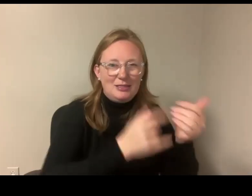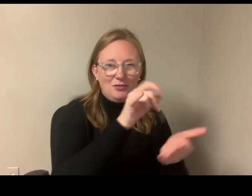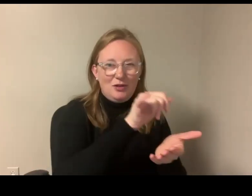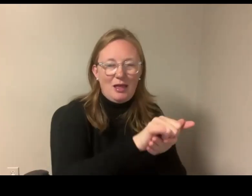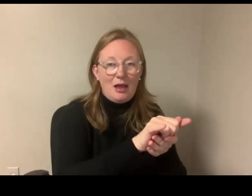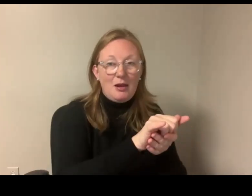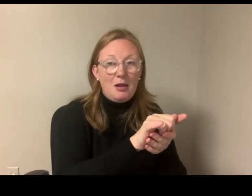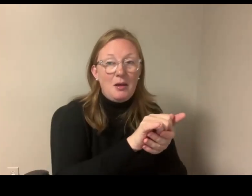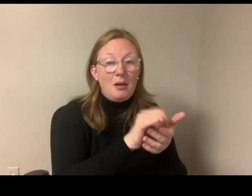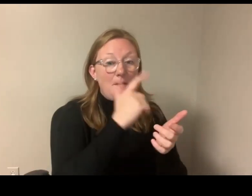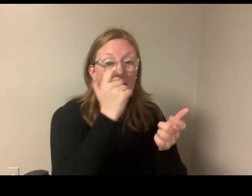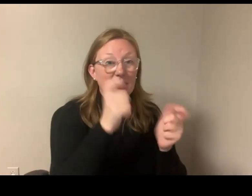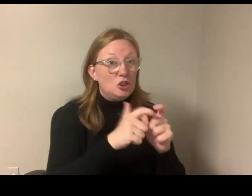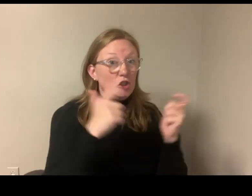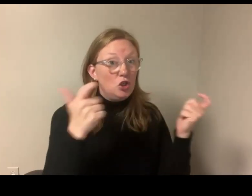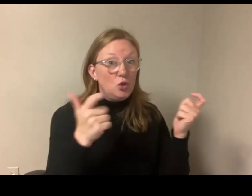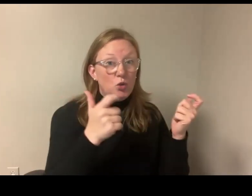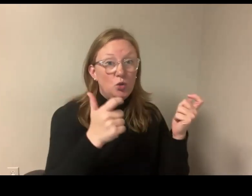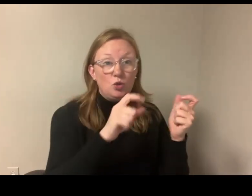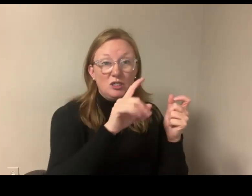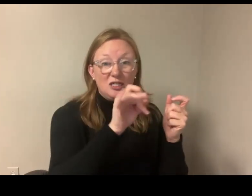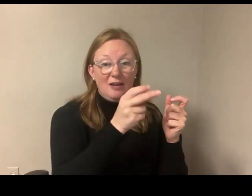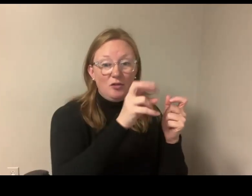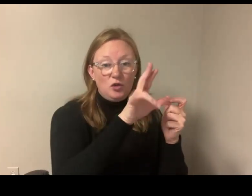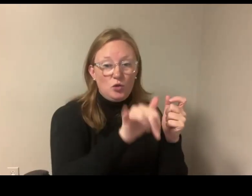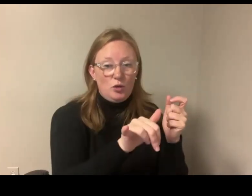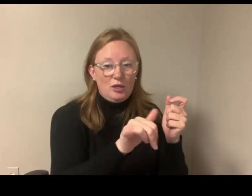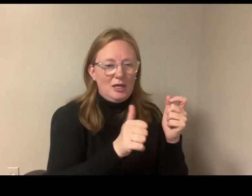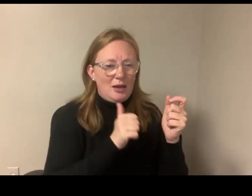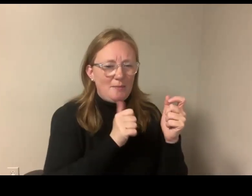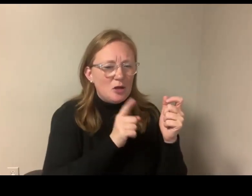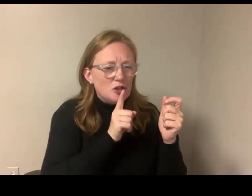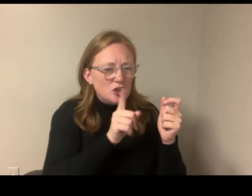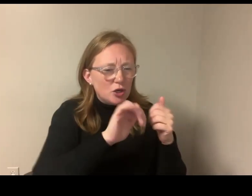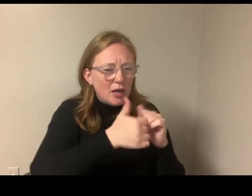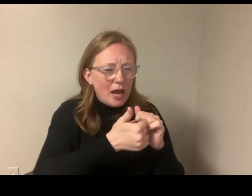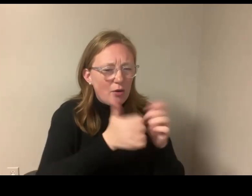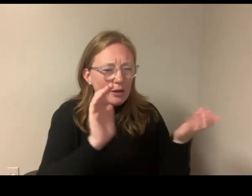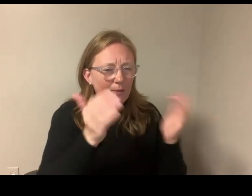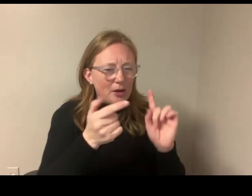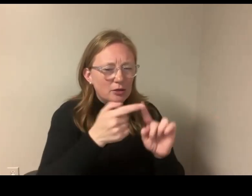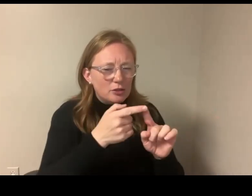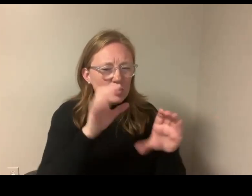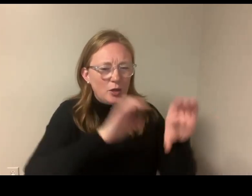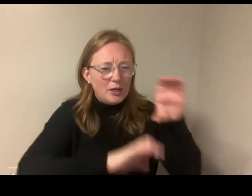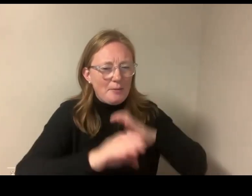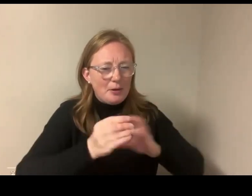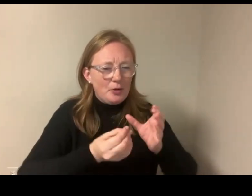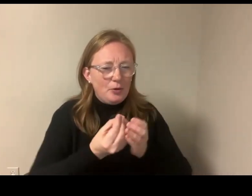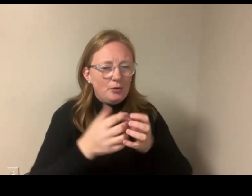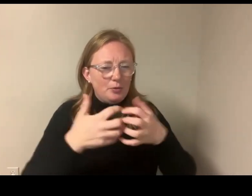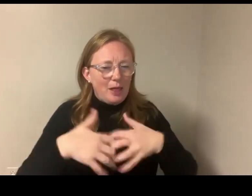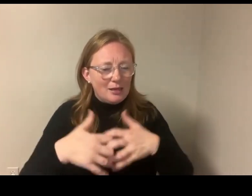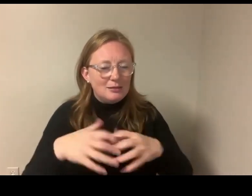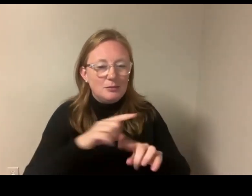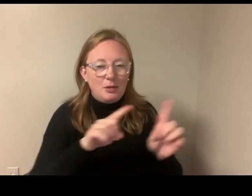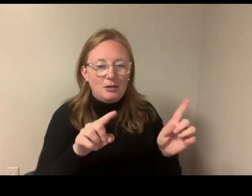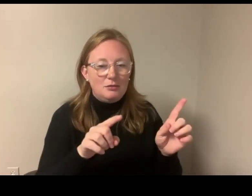huge inventory. I mean, I'm not sure how it compares to chemical plants, but generally you know where they are,